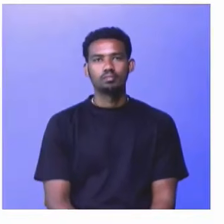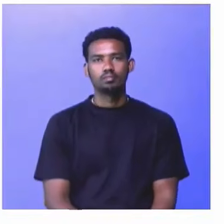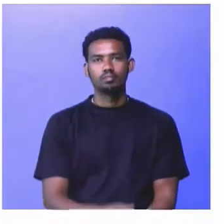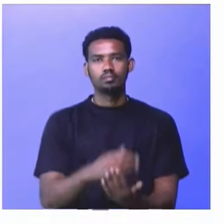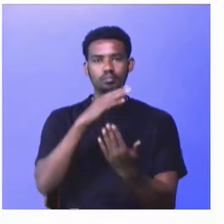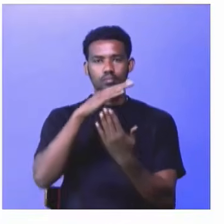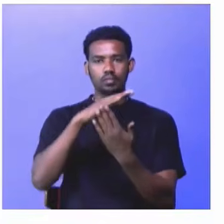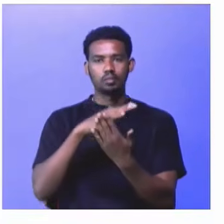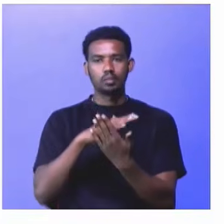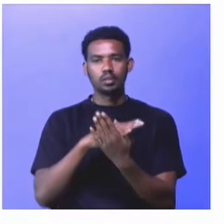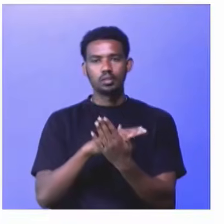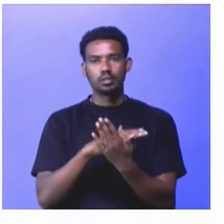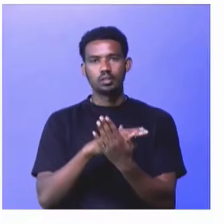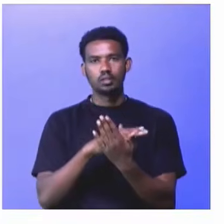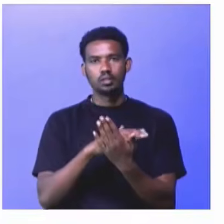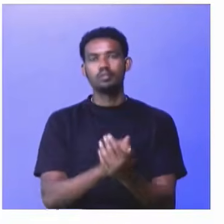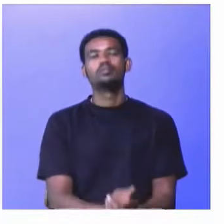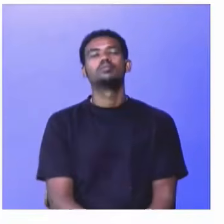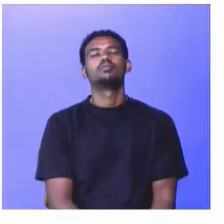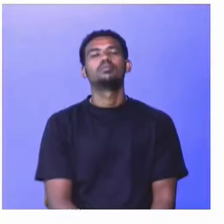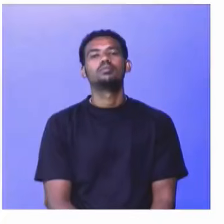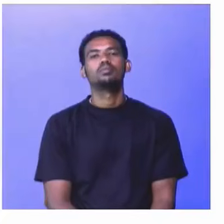subjects